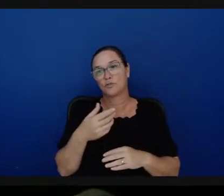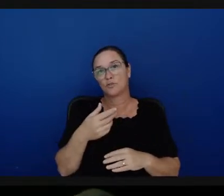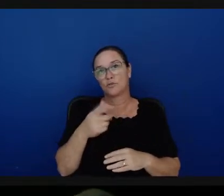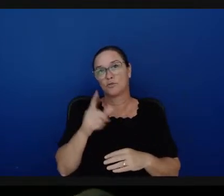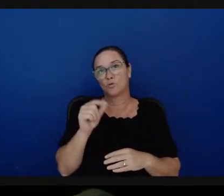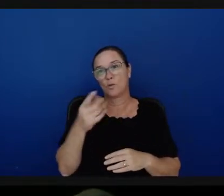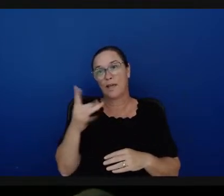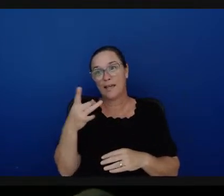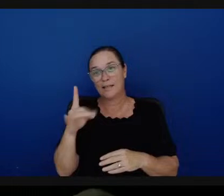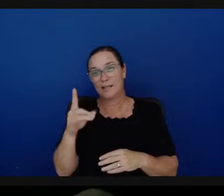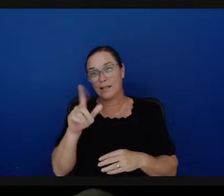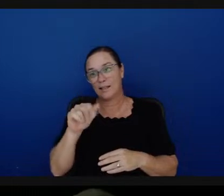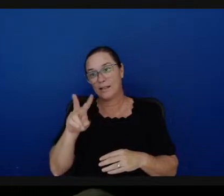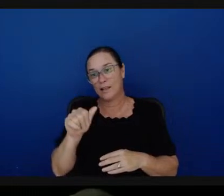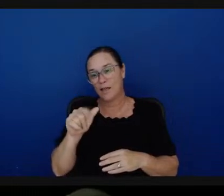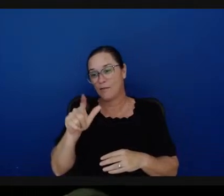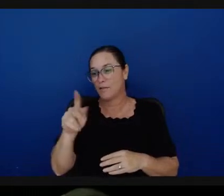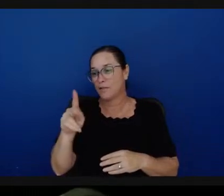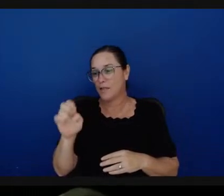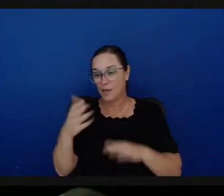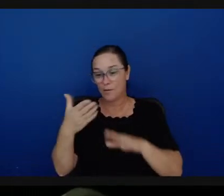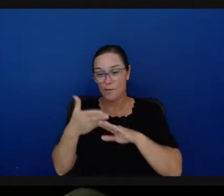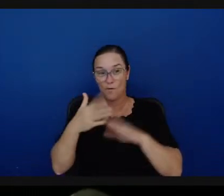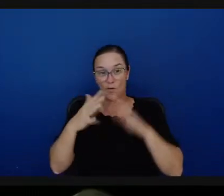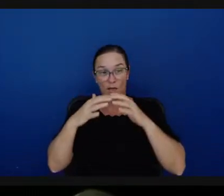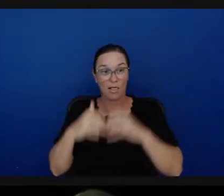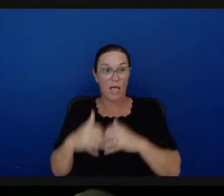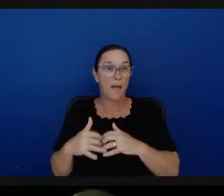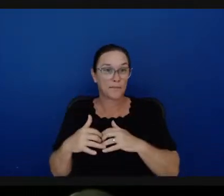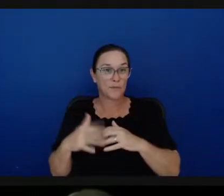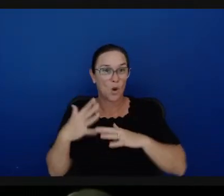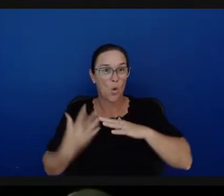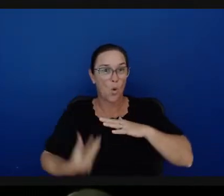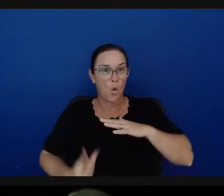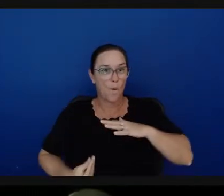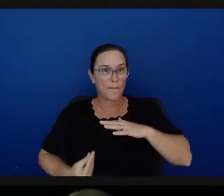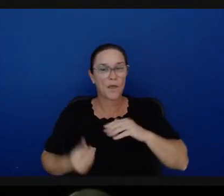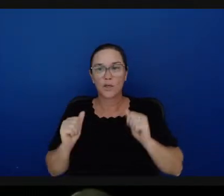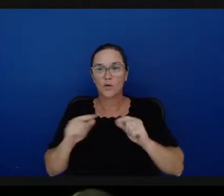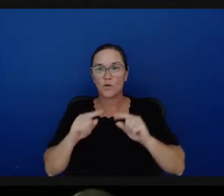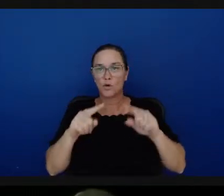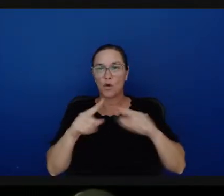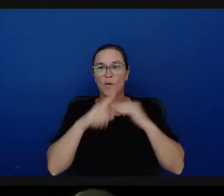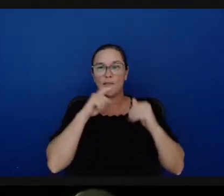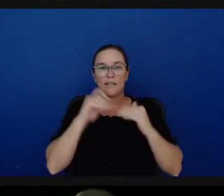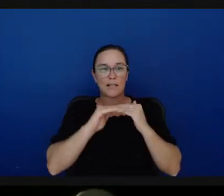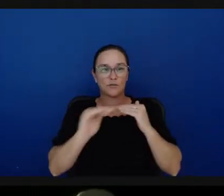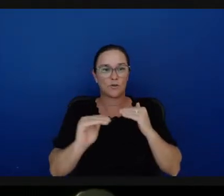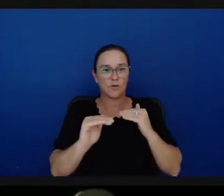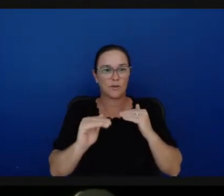2018 lava lake in Halema'uma'u, before the collapse in 2018, you could go out in the desert and find